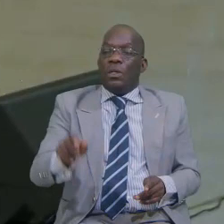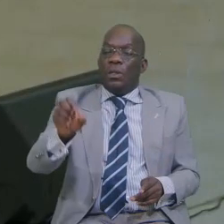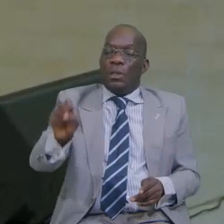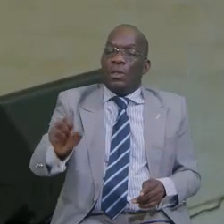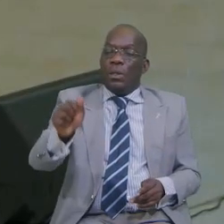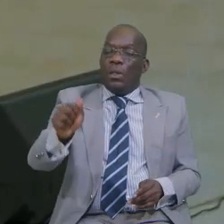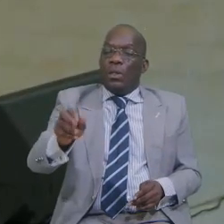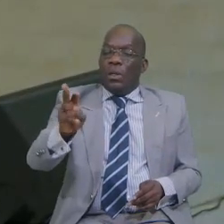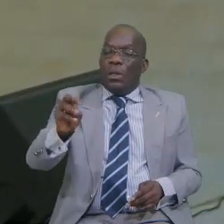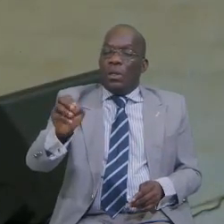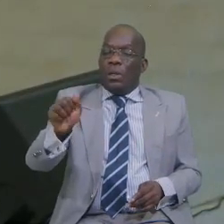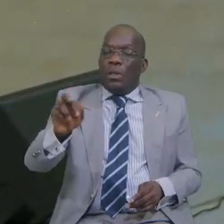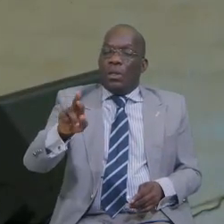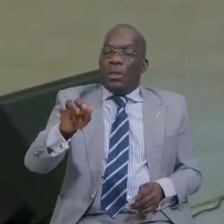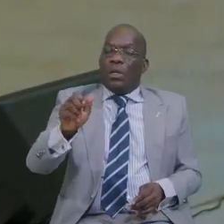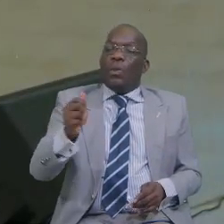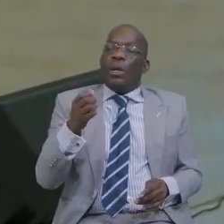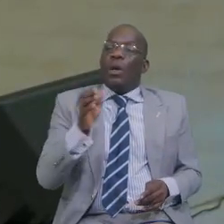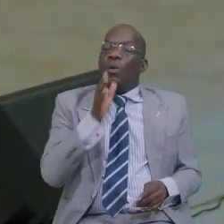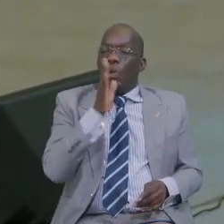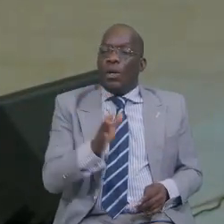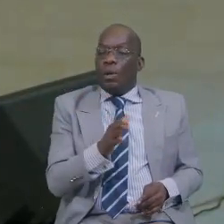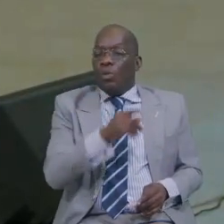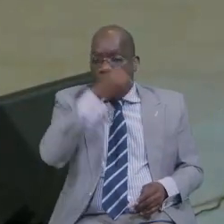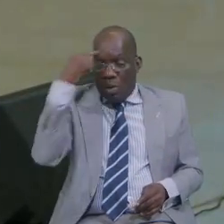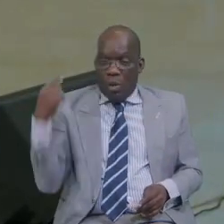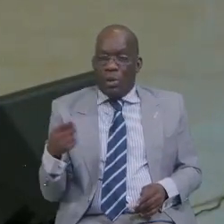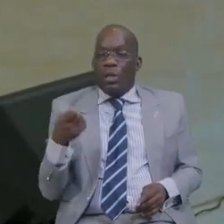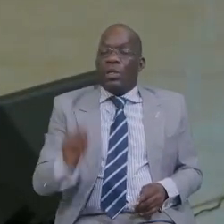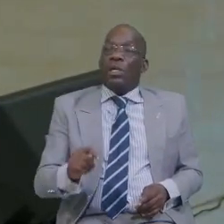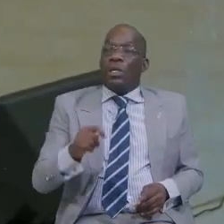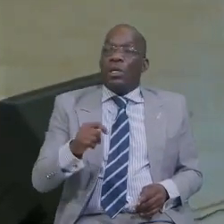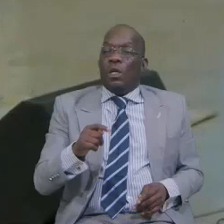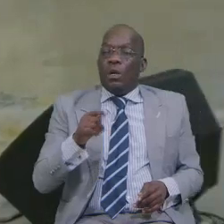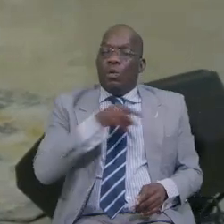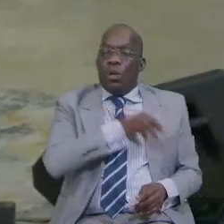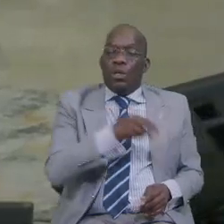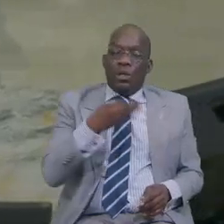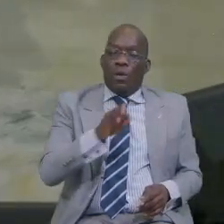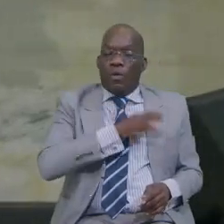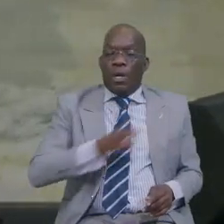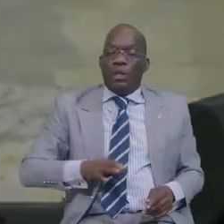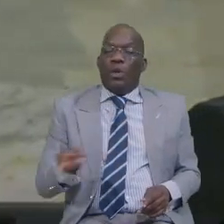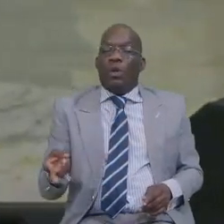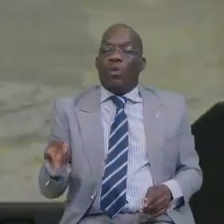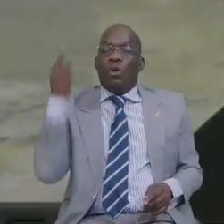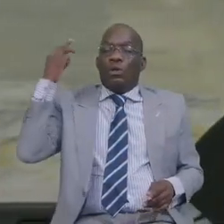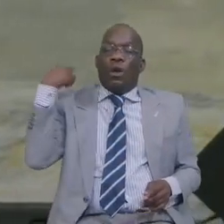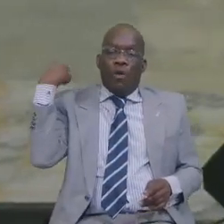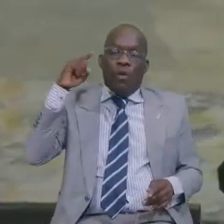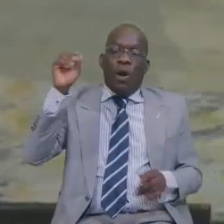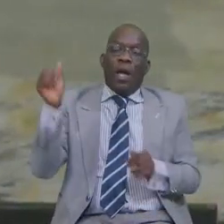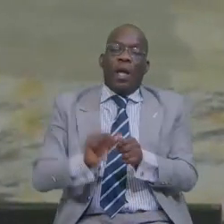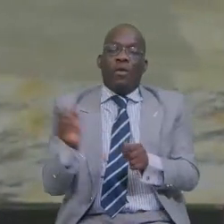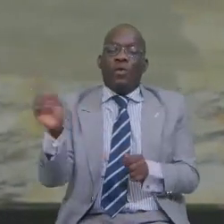because the ministry of Christ was transnational. Number three, his transferable